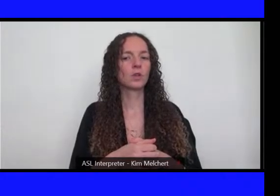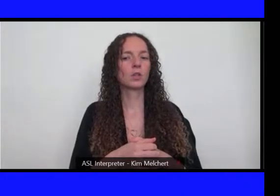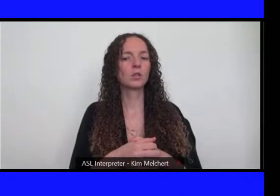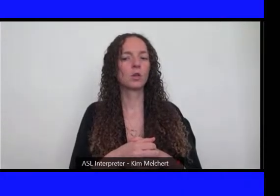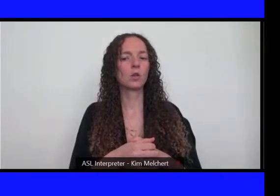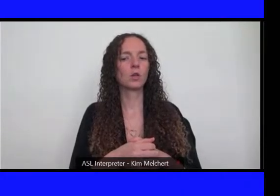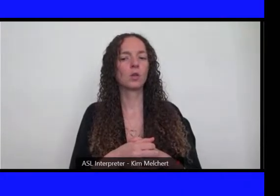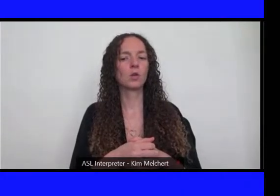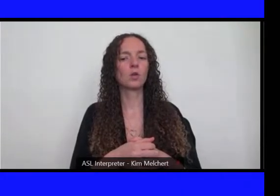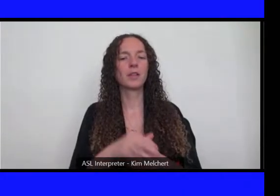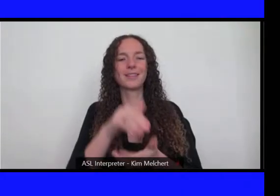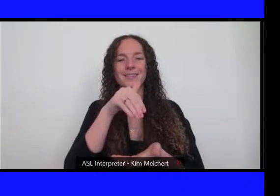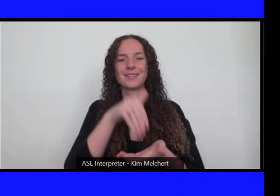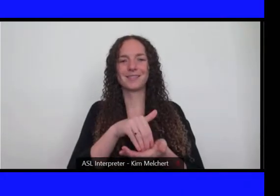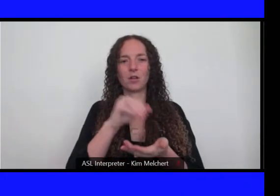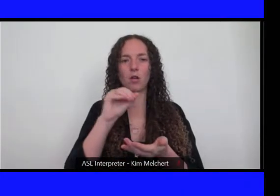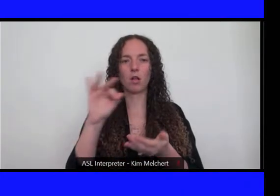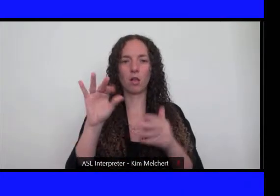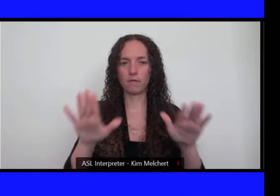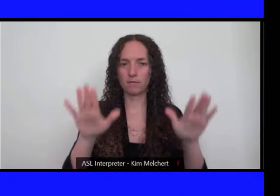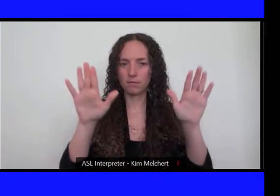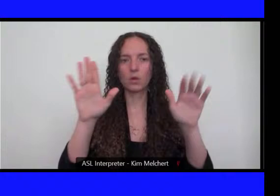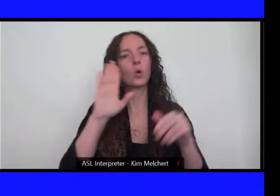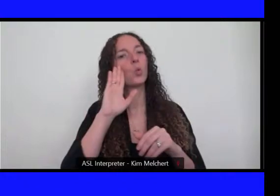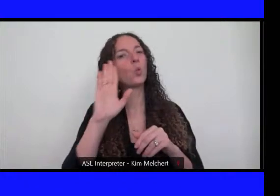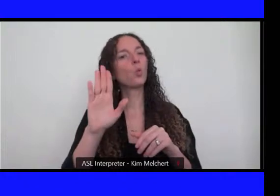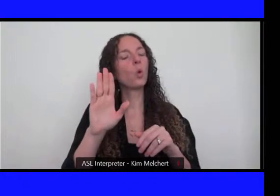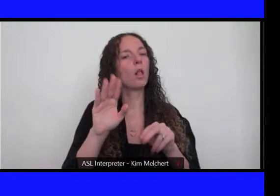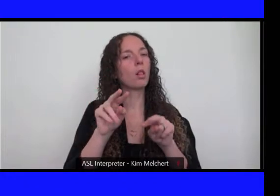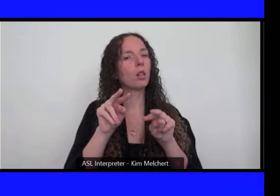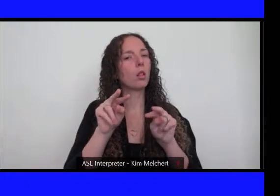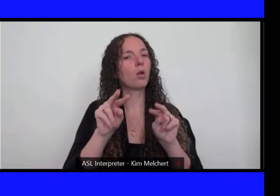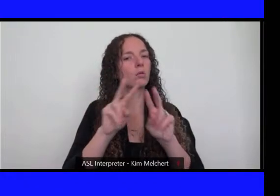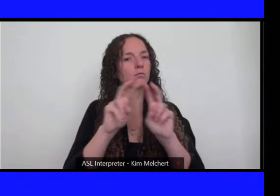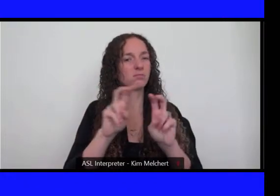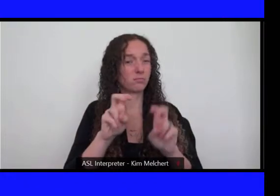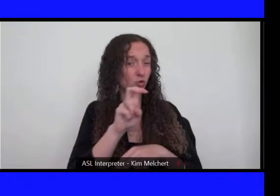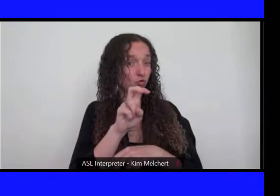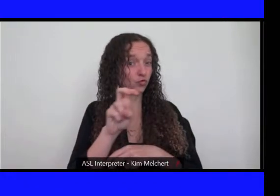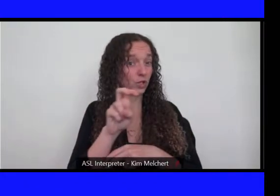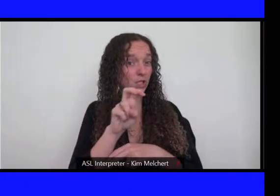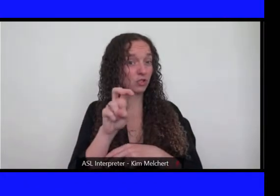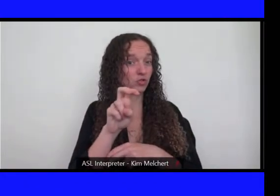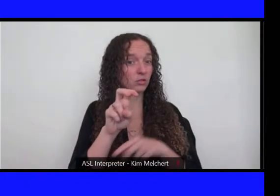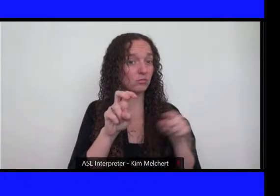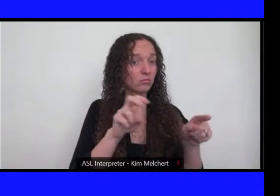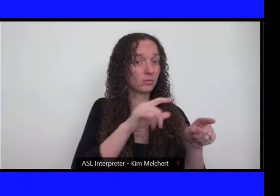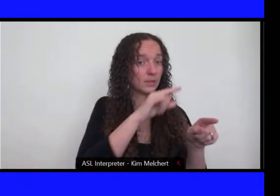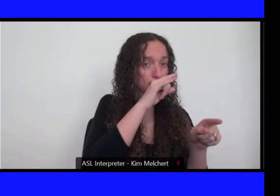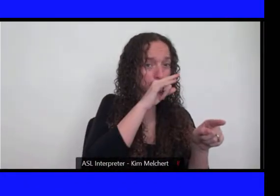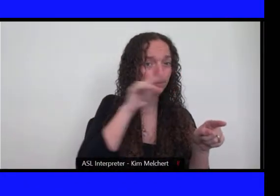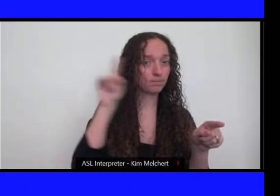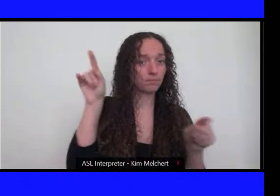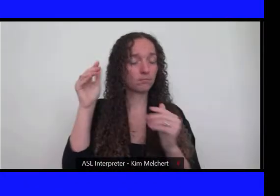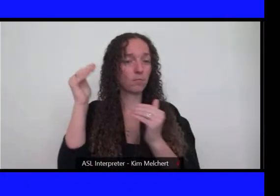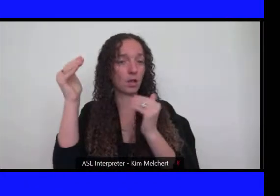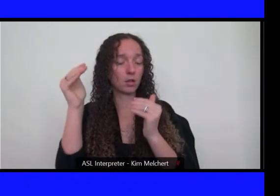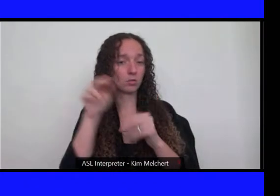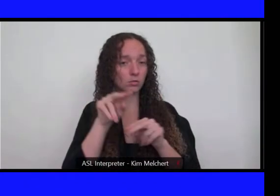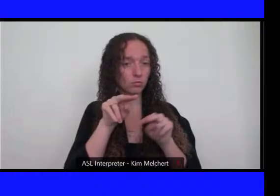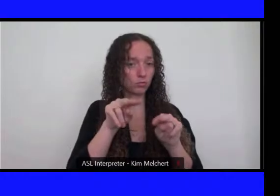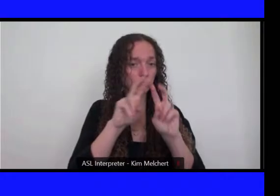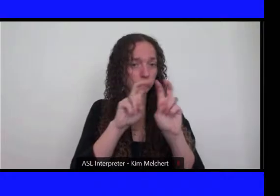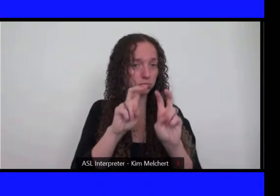with sickle cell. So by creating, 2 more sites, that's going to allow us to have